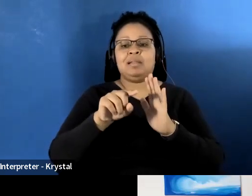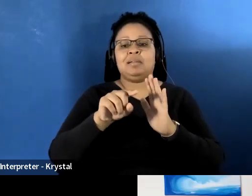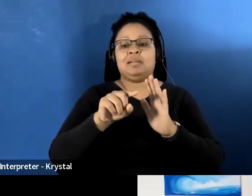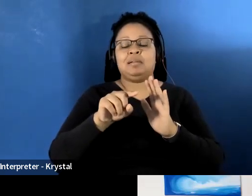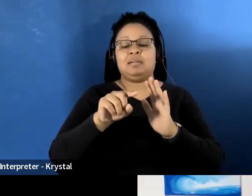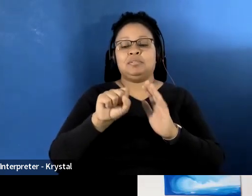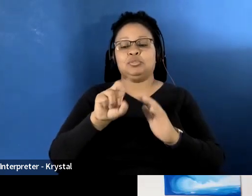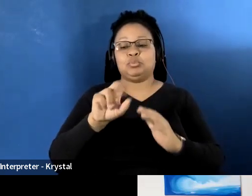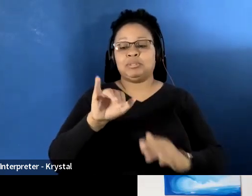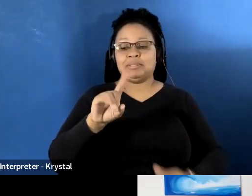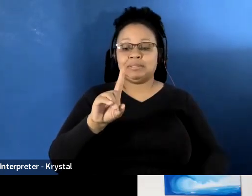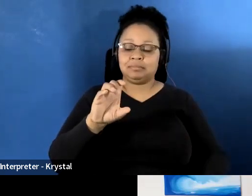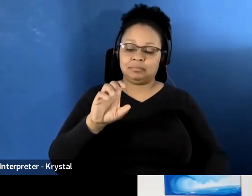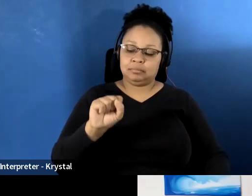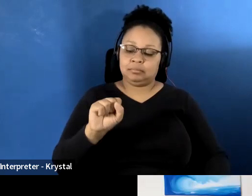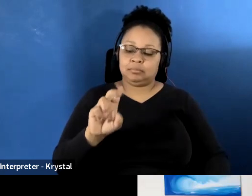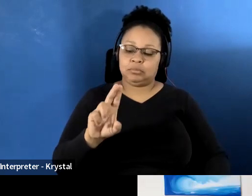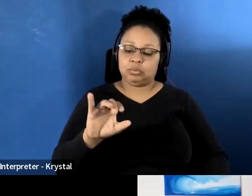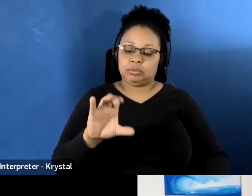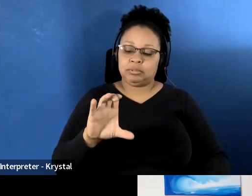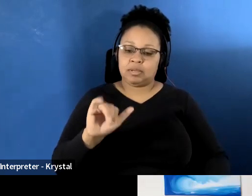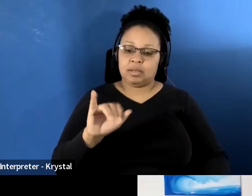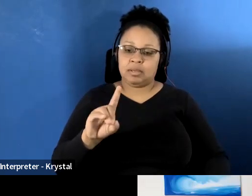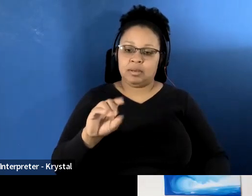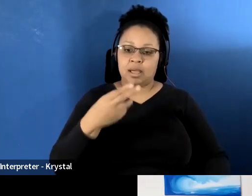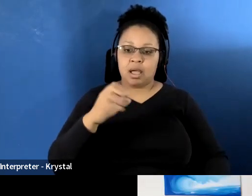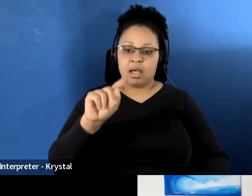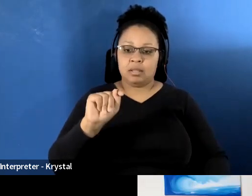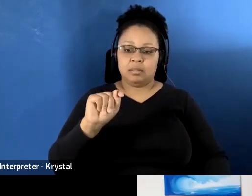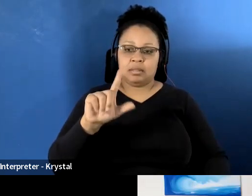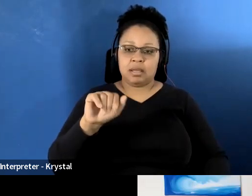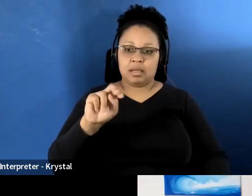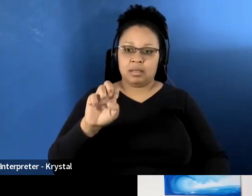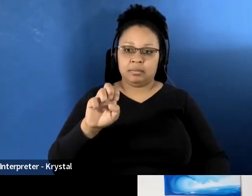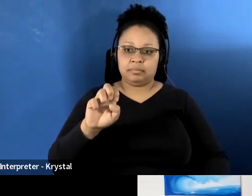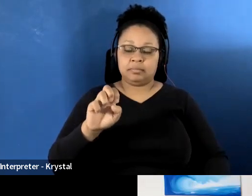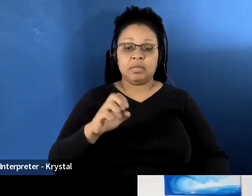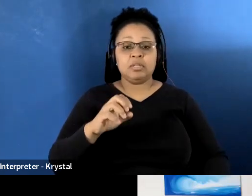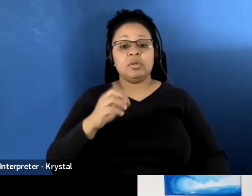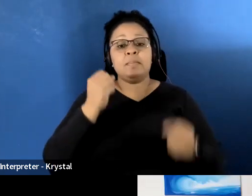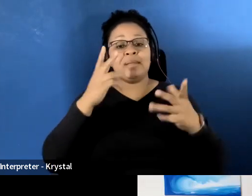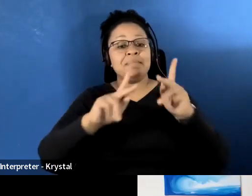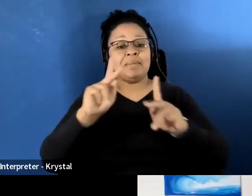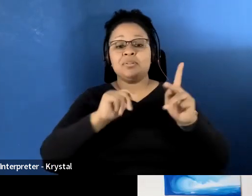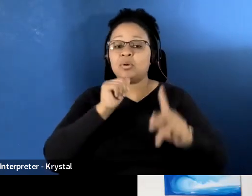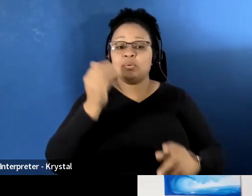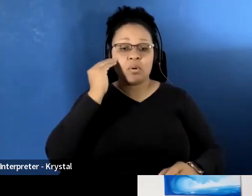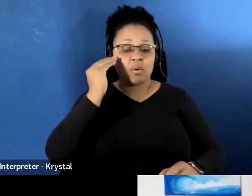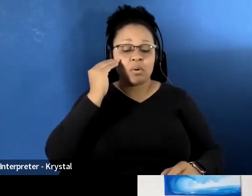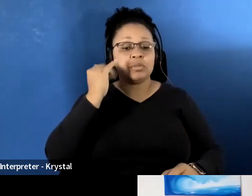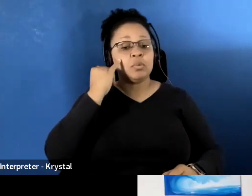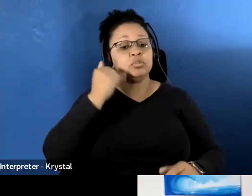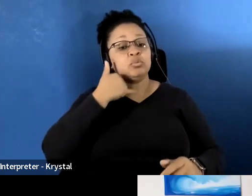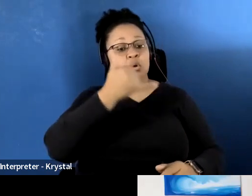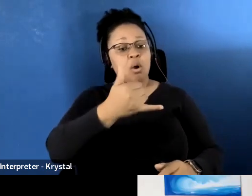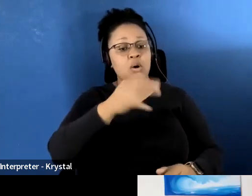it. One of the things a lot of people don't realize is if you call 988 and you're talking, you